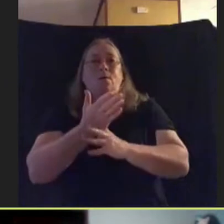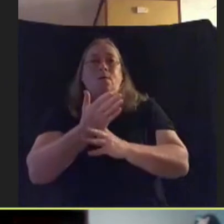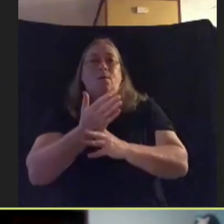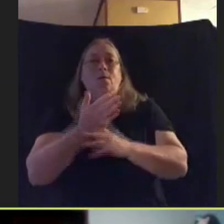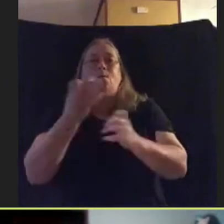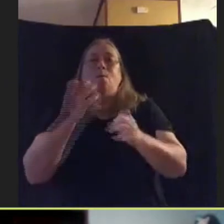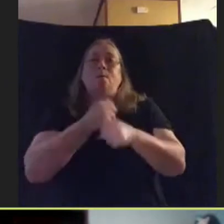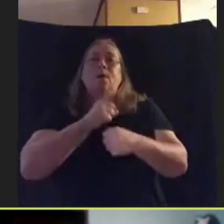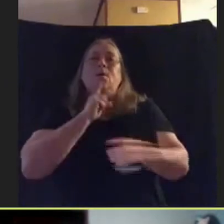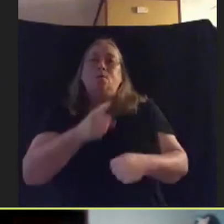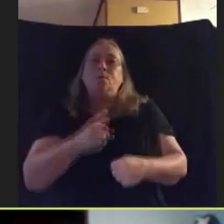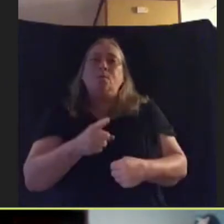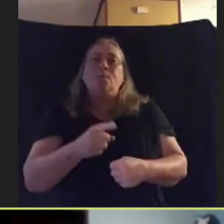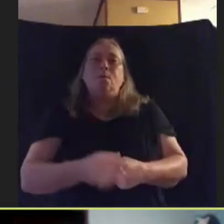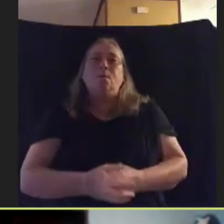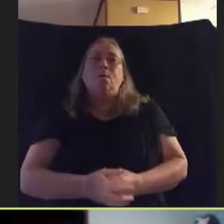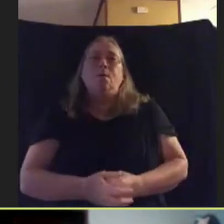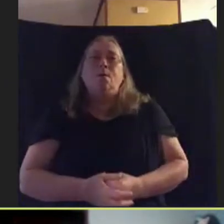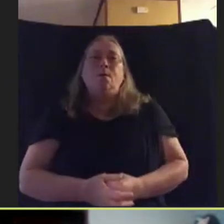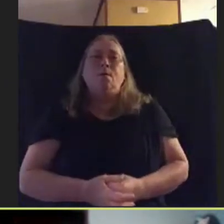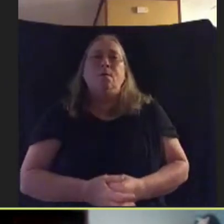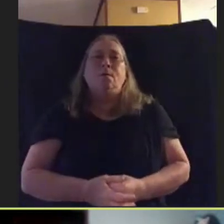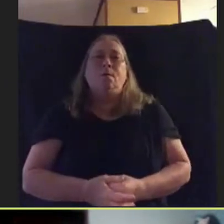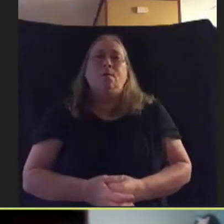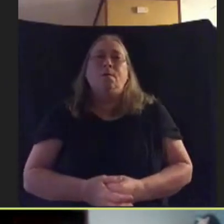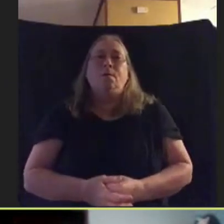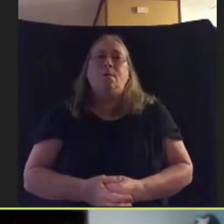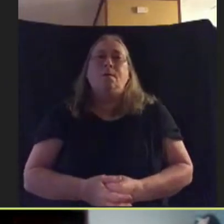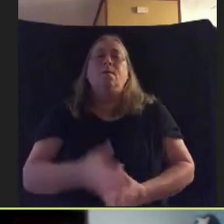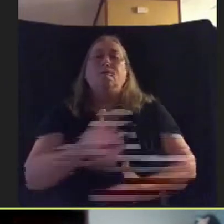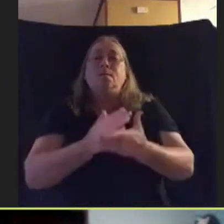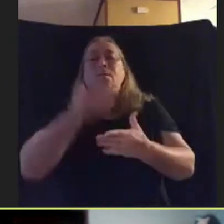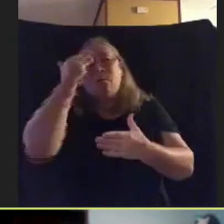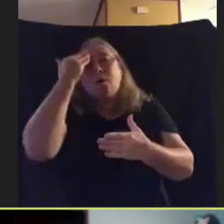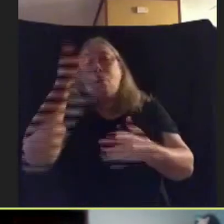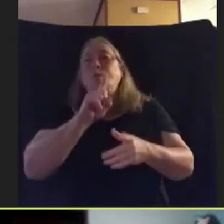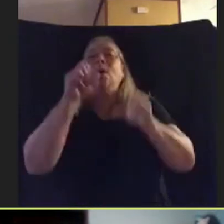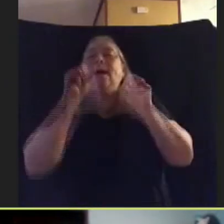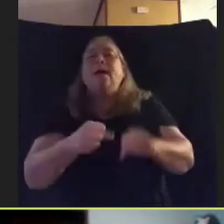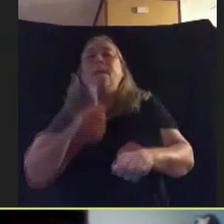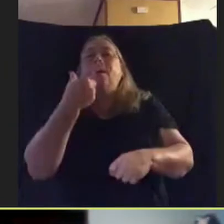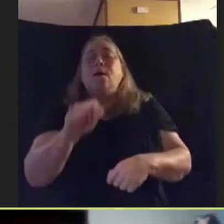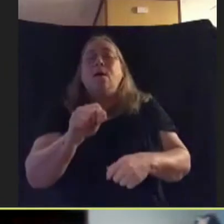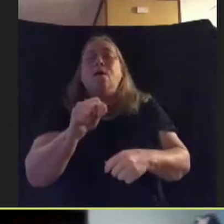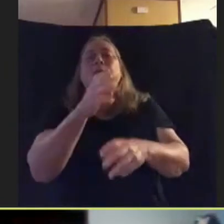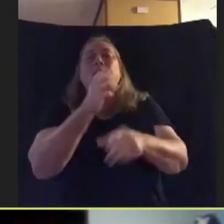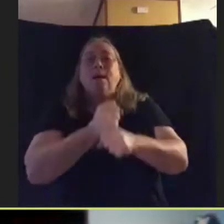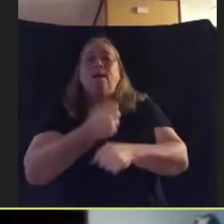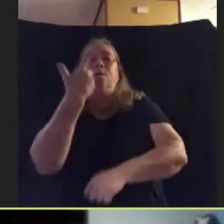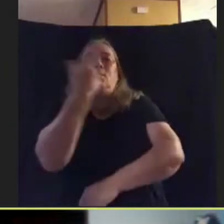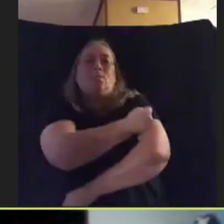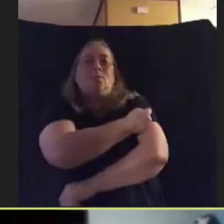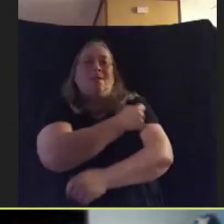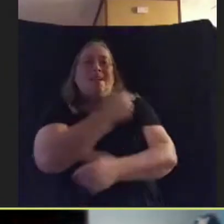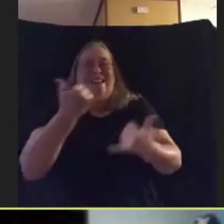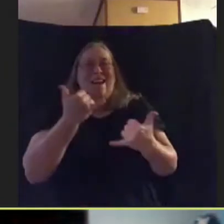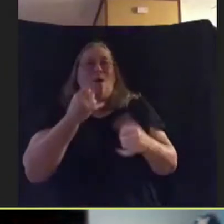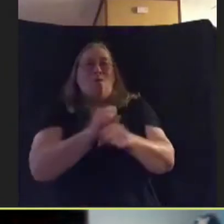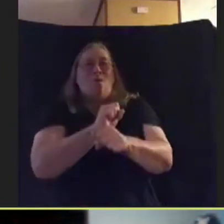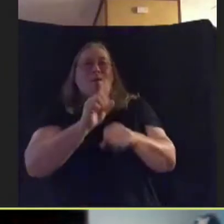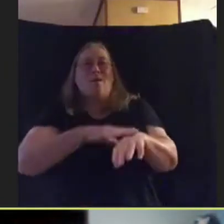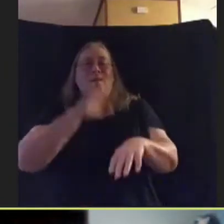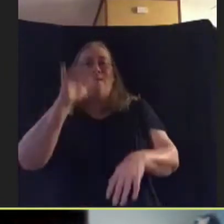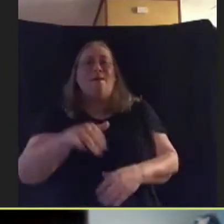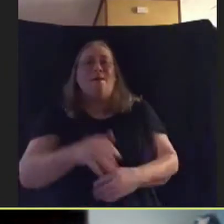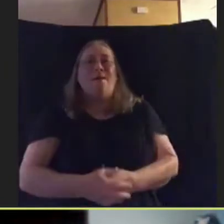they have some awareness of where they can go to get additional vaccine. And so we're working on that